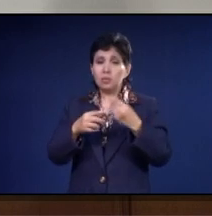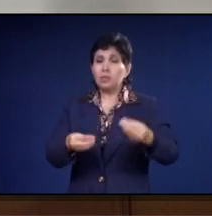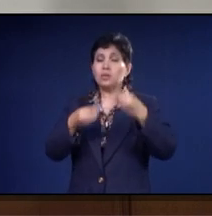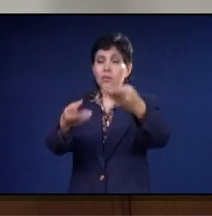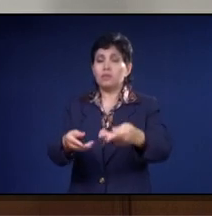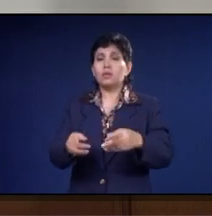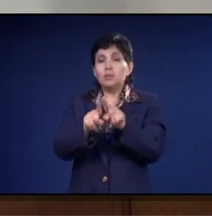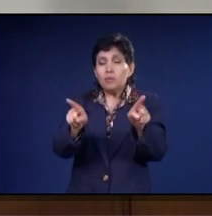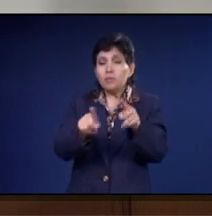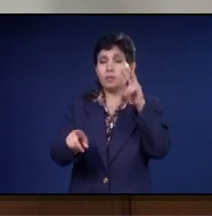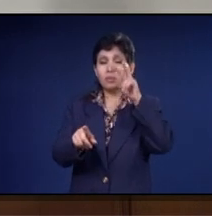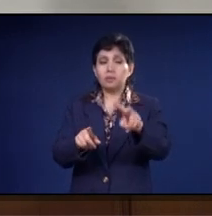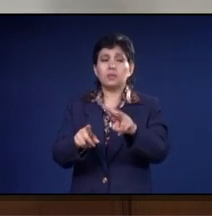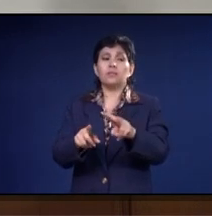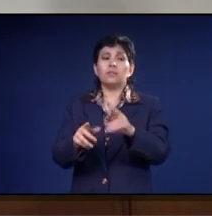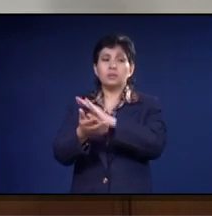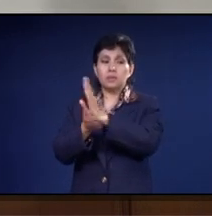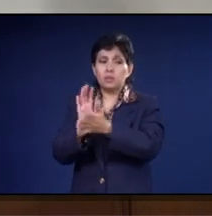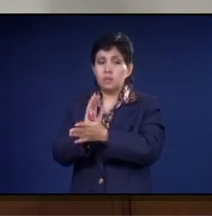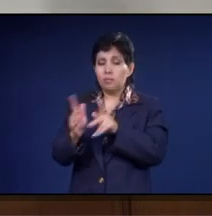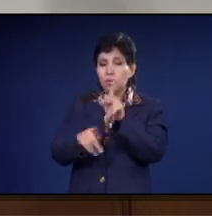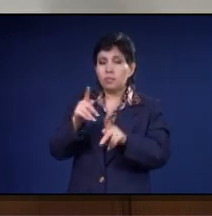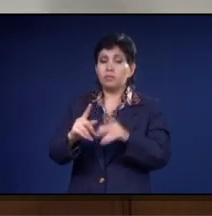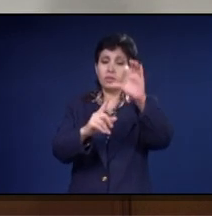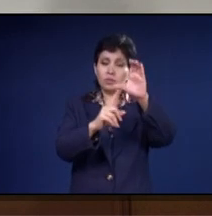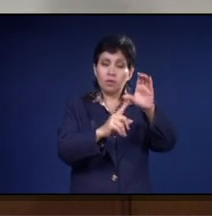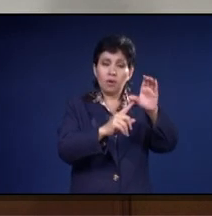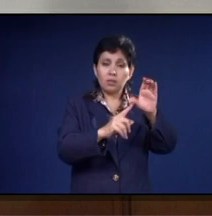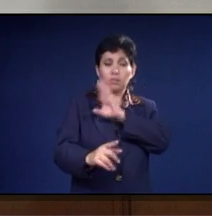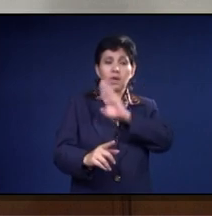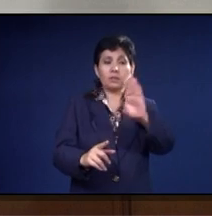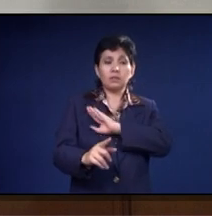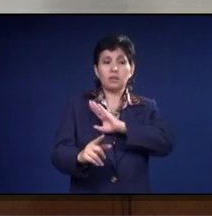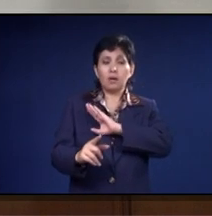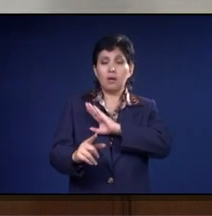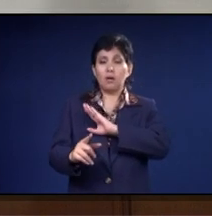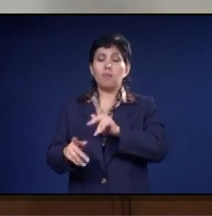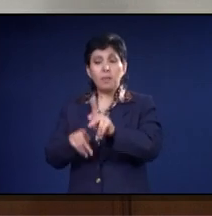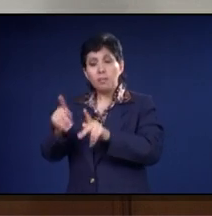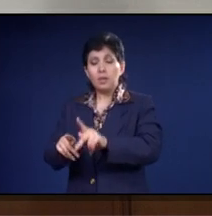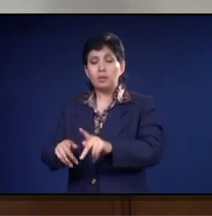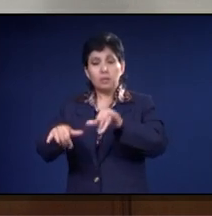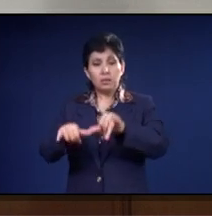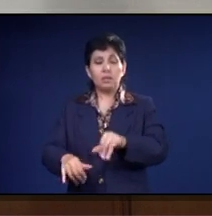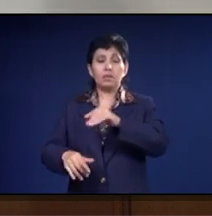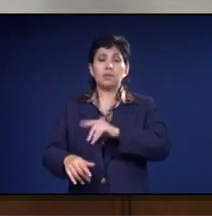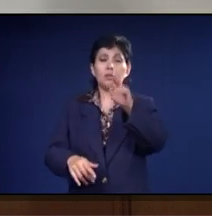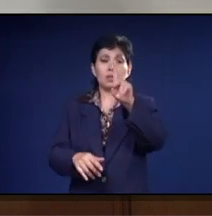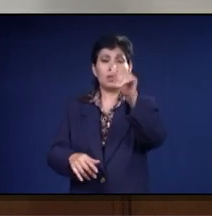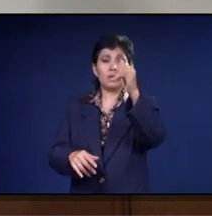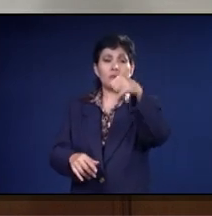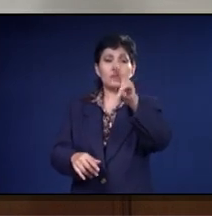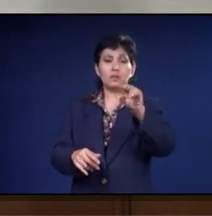stay. People staying in Bangsa, if people staying in Cheras, or people staying in Kajang, and we give